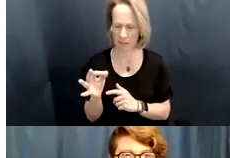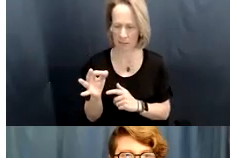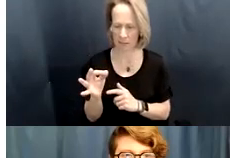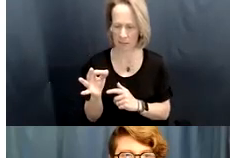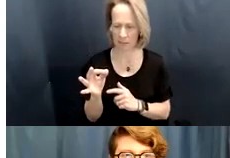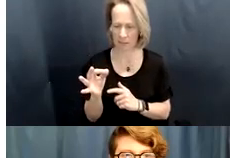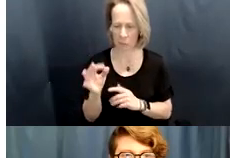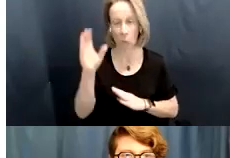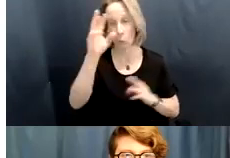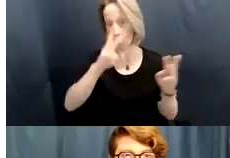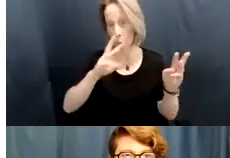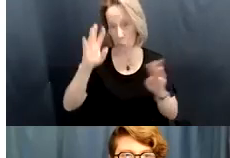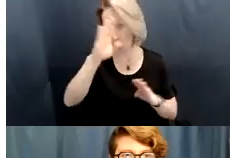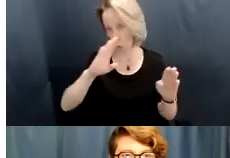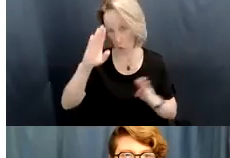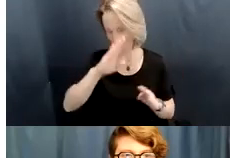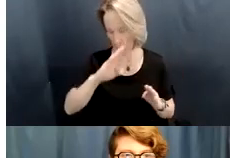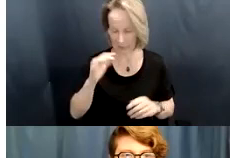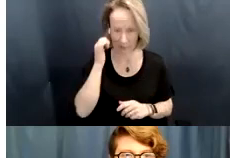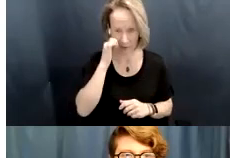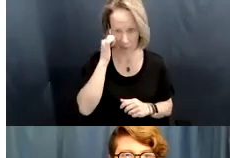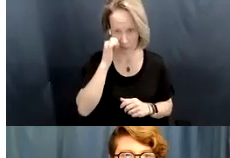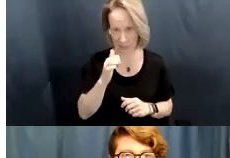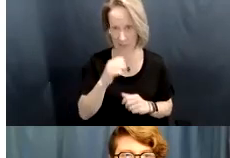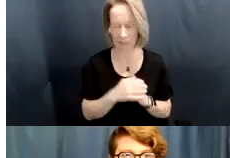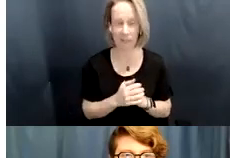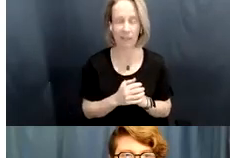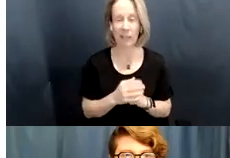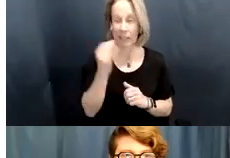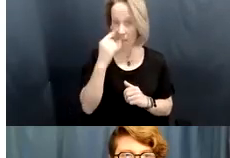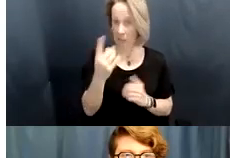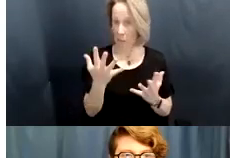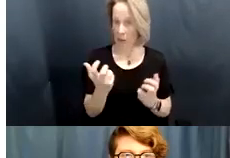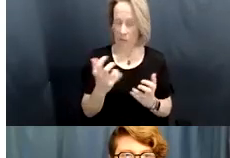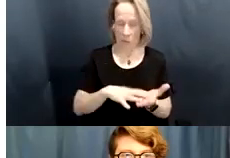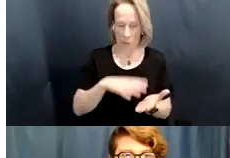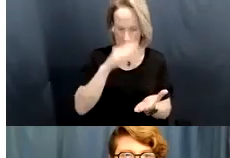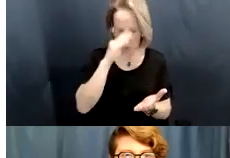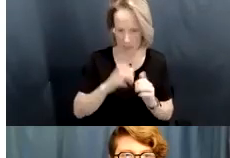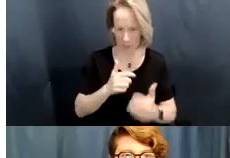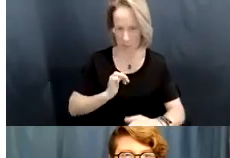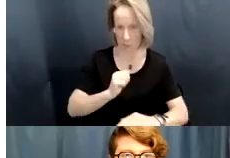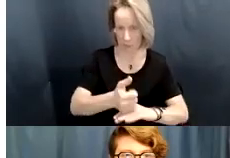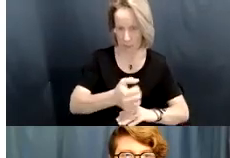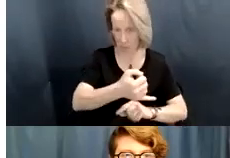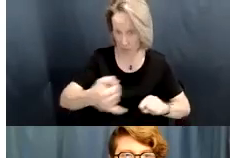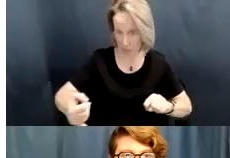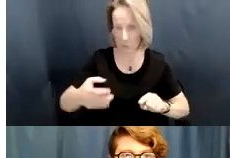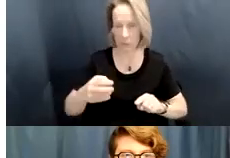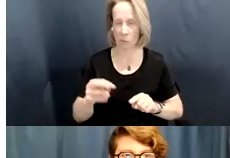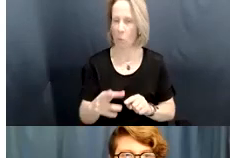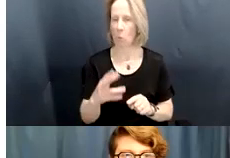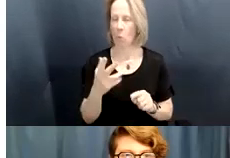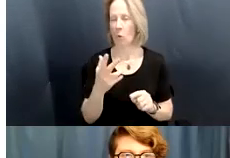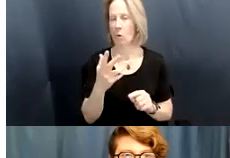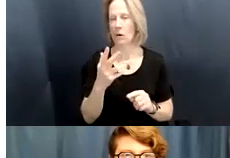trying to learn how to build a boundary, especially learn how to build a routine, and you